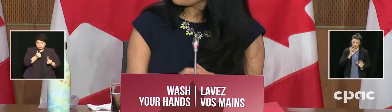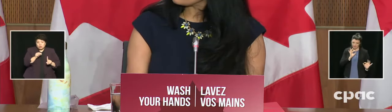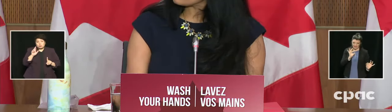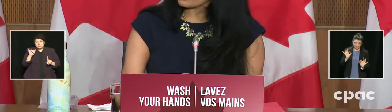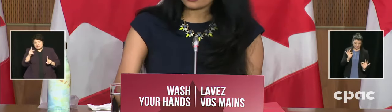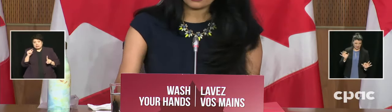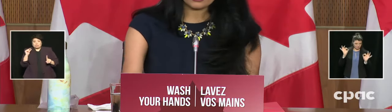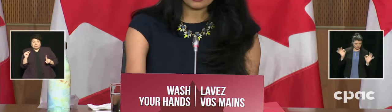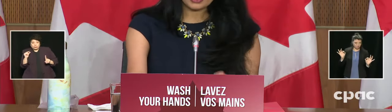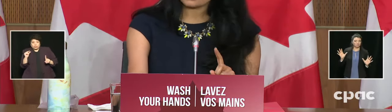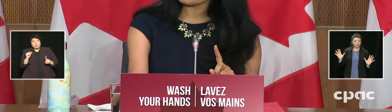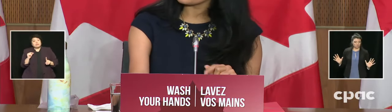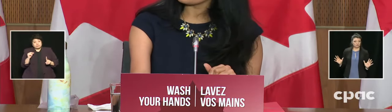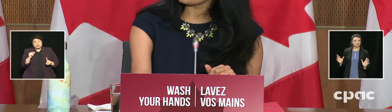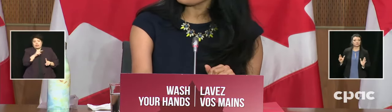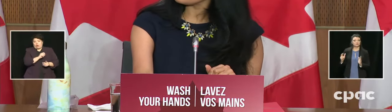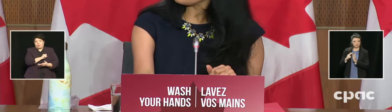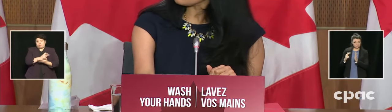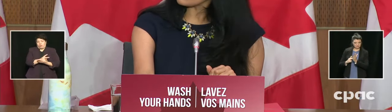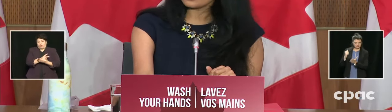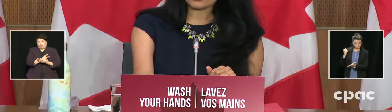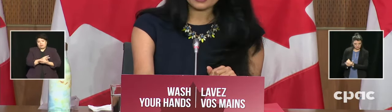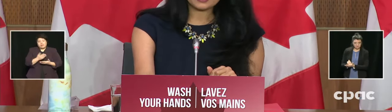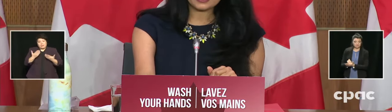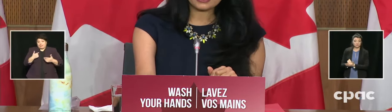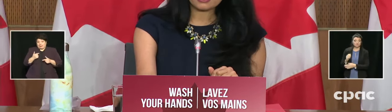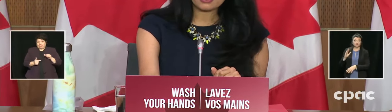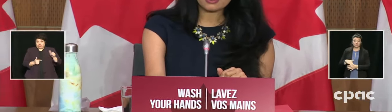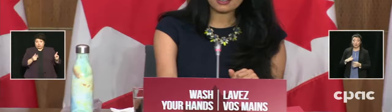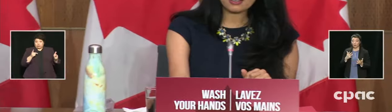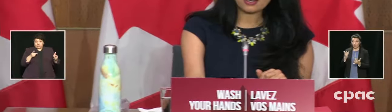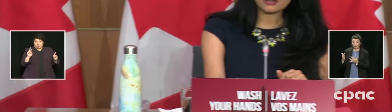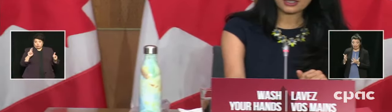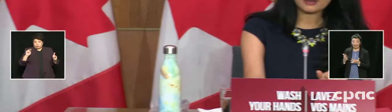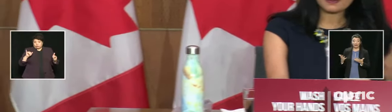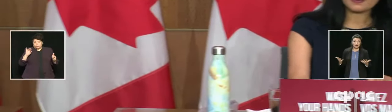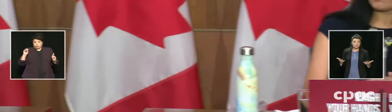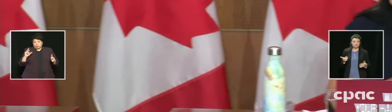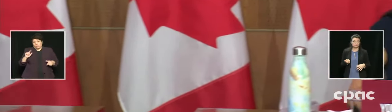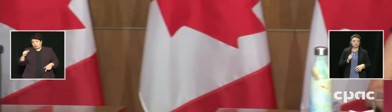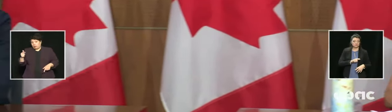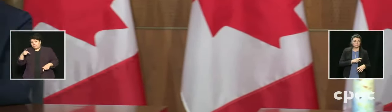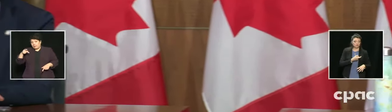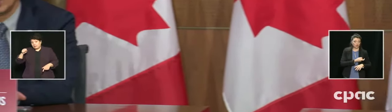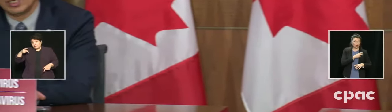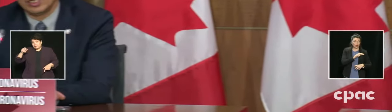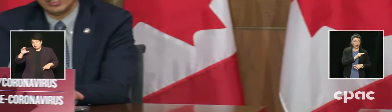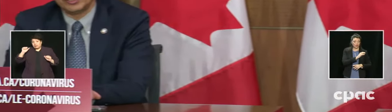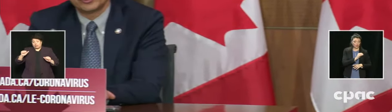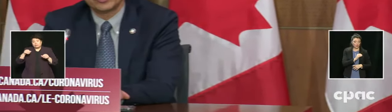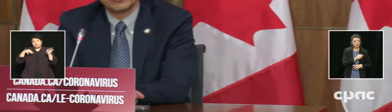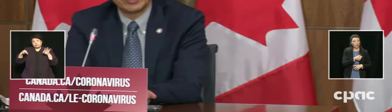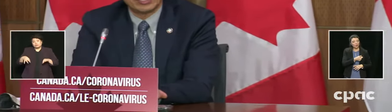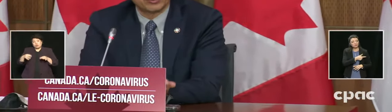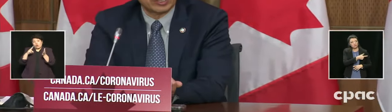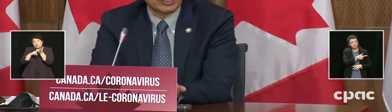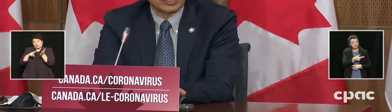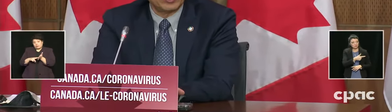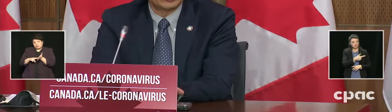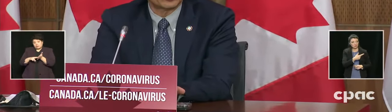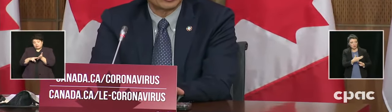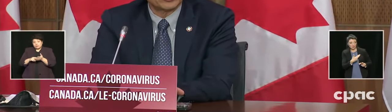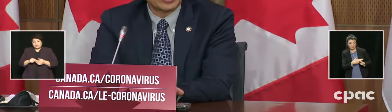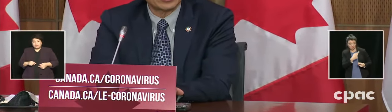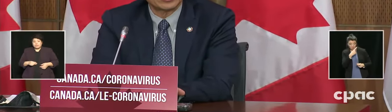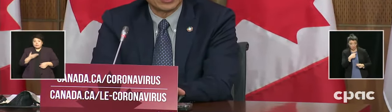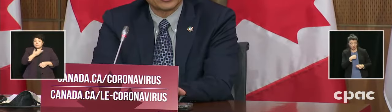turn it over to Dr. Njoo and potentially to colleagues from PSPC on the contracts. Yeah, thank you. So in terms of the actual, you could say,